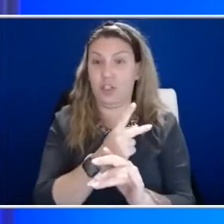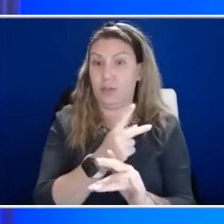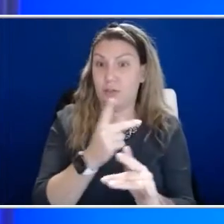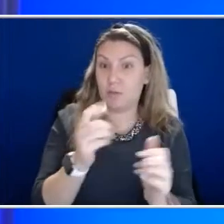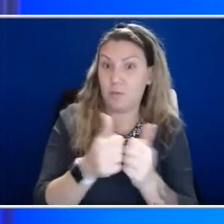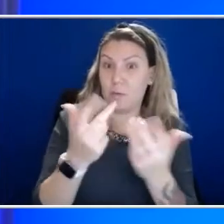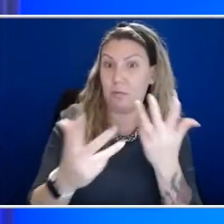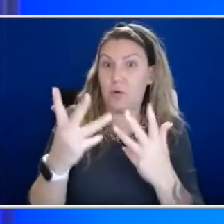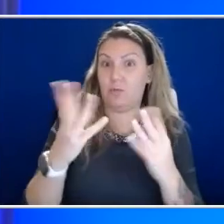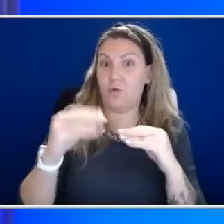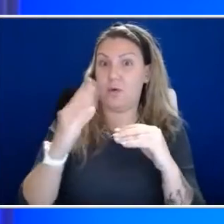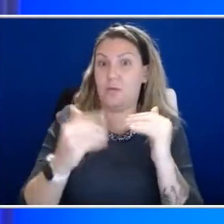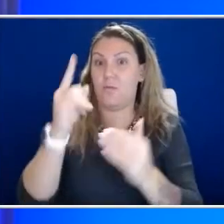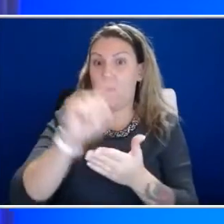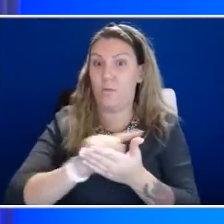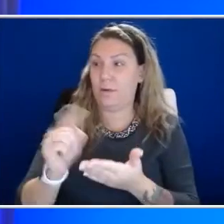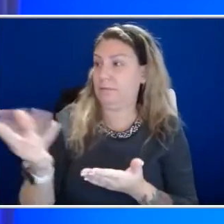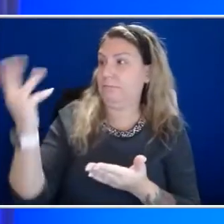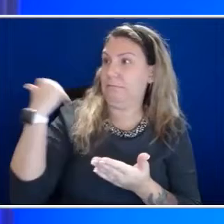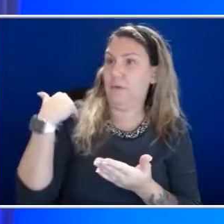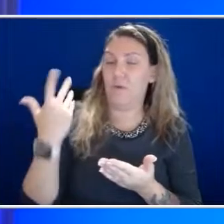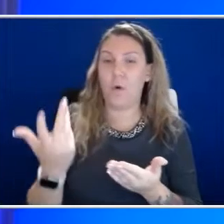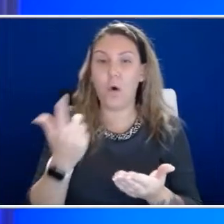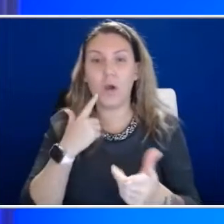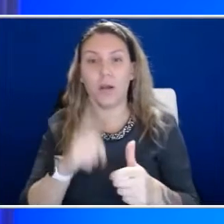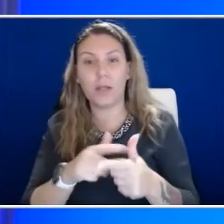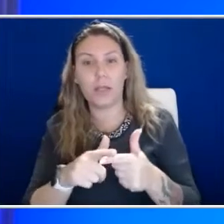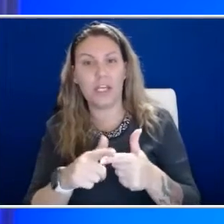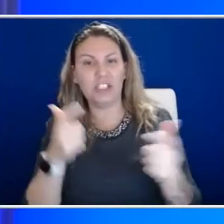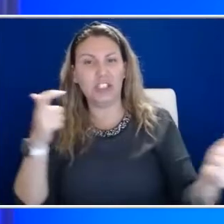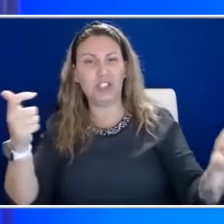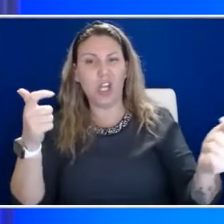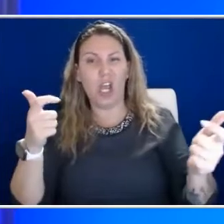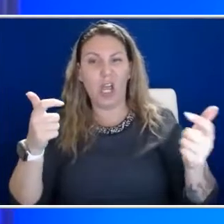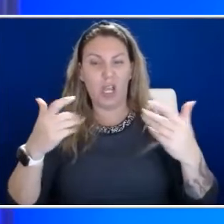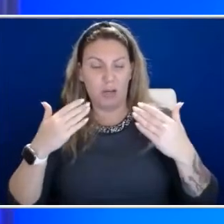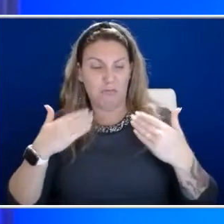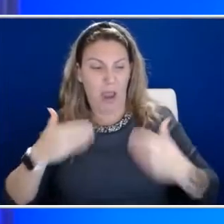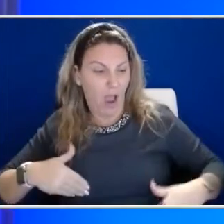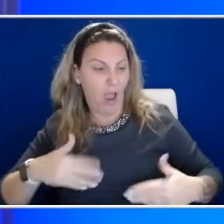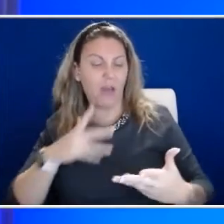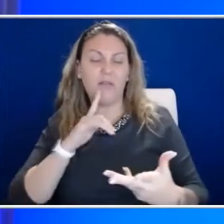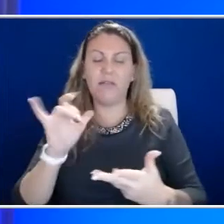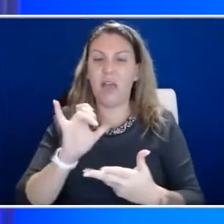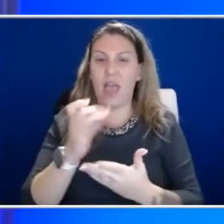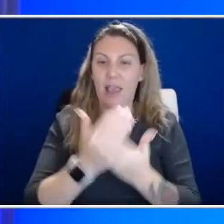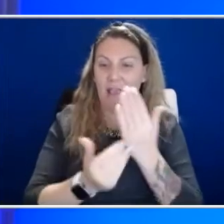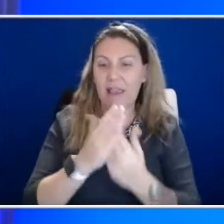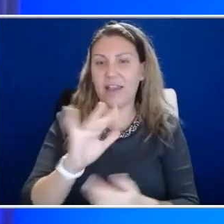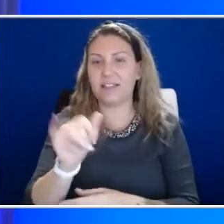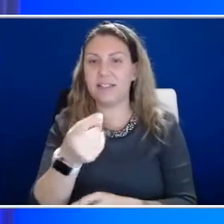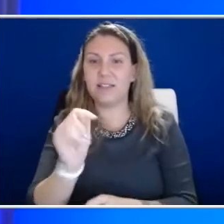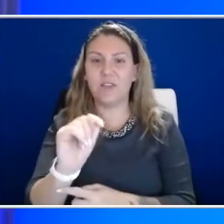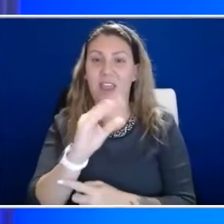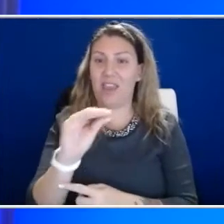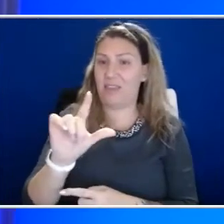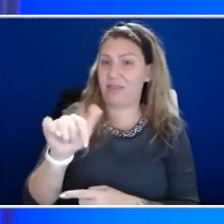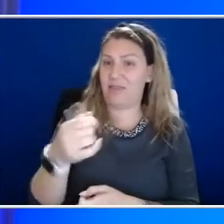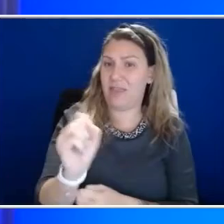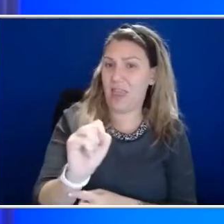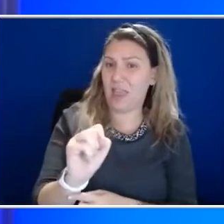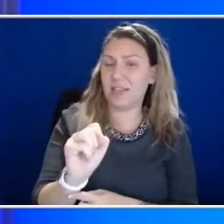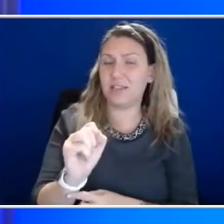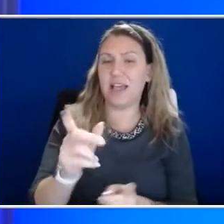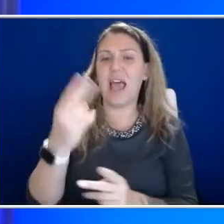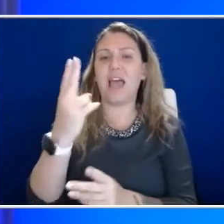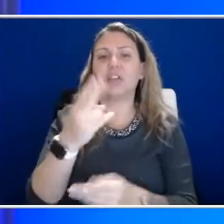when they would end up having, if it's a larger surface area burn involves kind of areas like hands and feet and kind of legs. It has a much higher chance